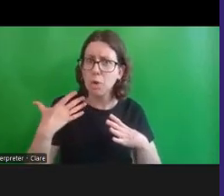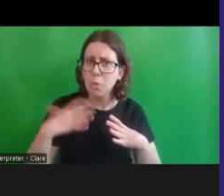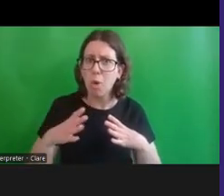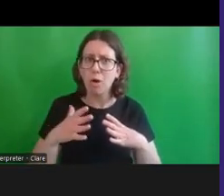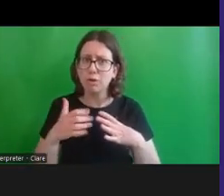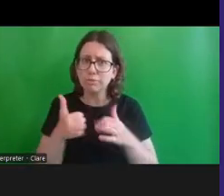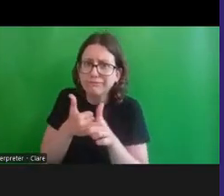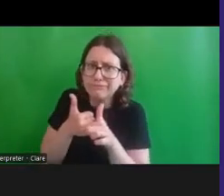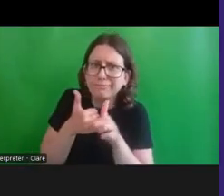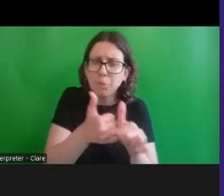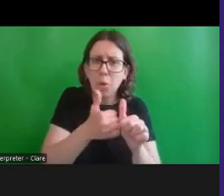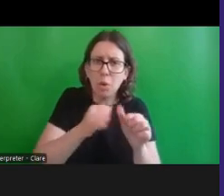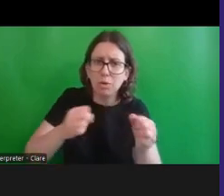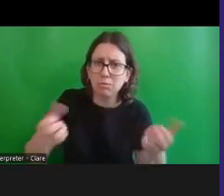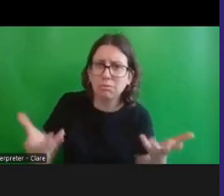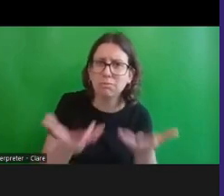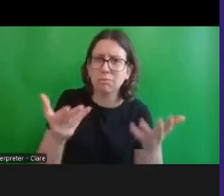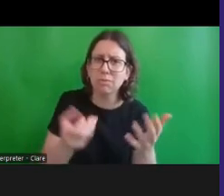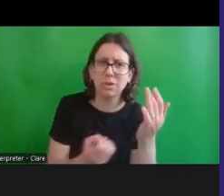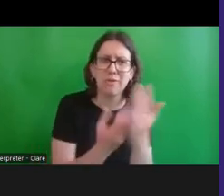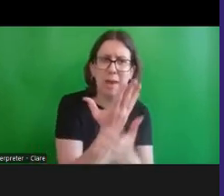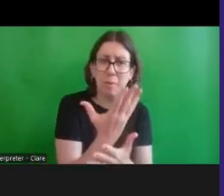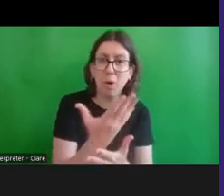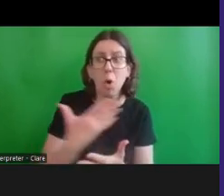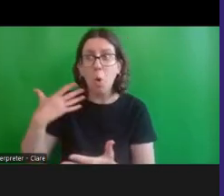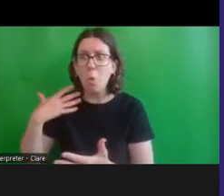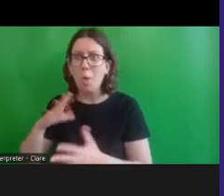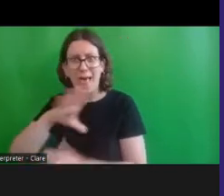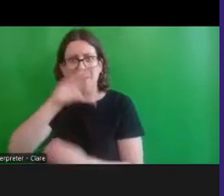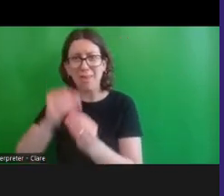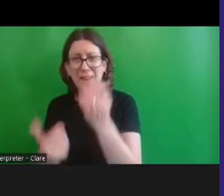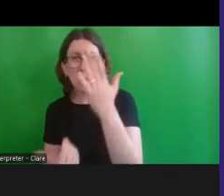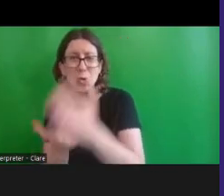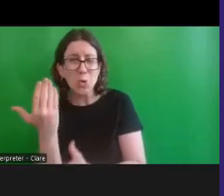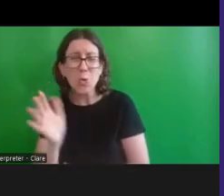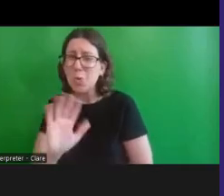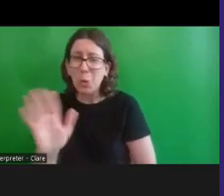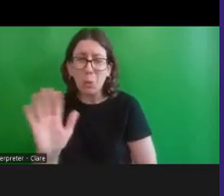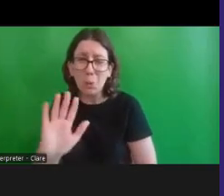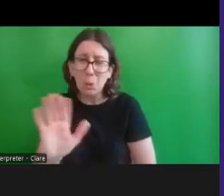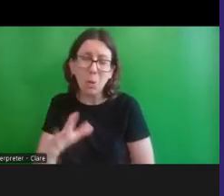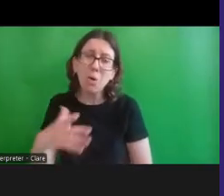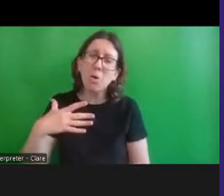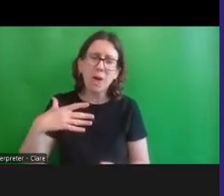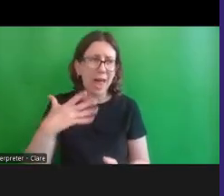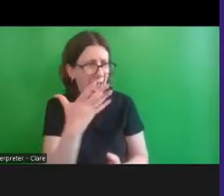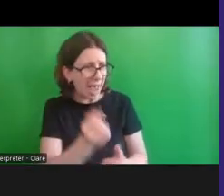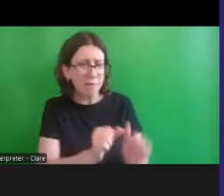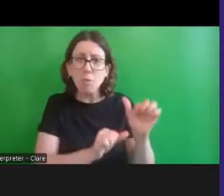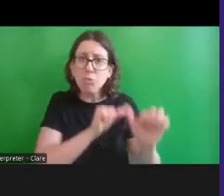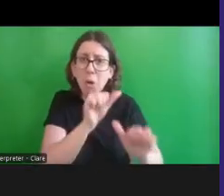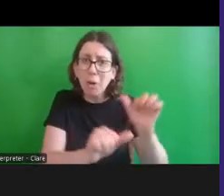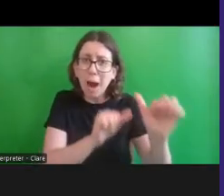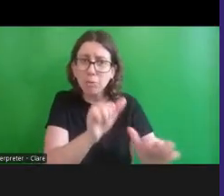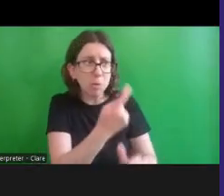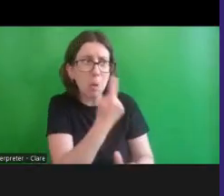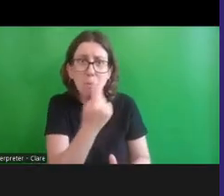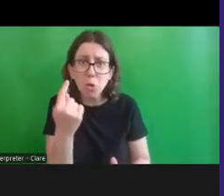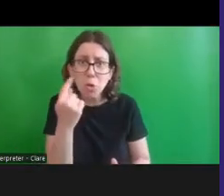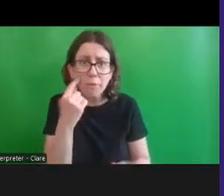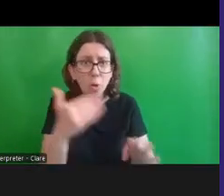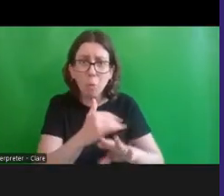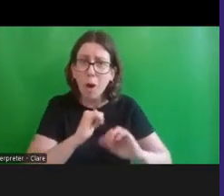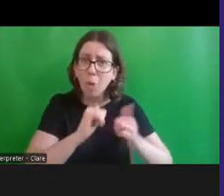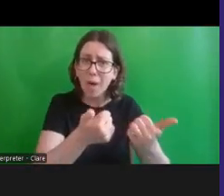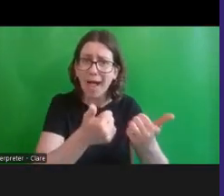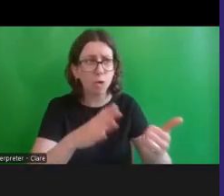6 or 7 new reading initiatives and delivering those. It's about scaling and supporting proven programs which are already out there and helping